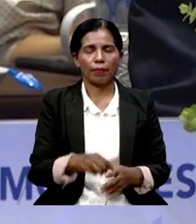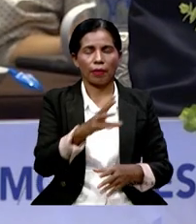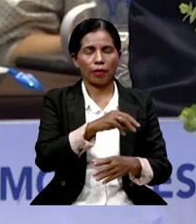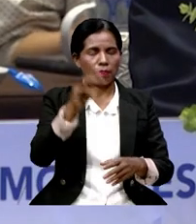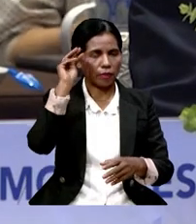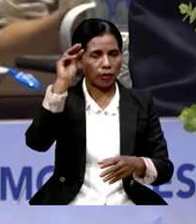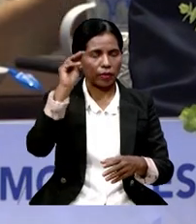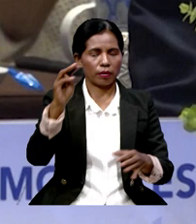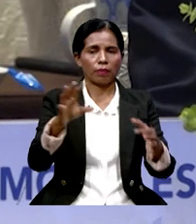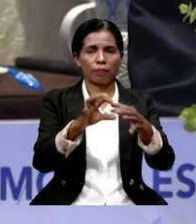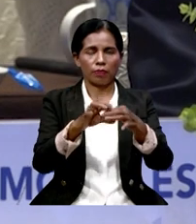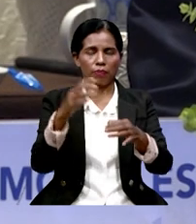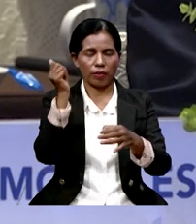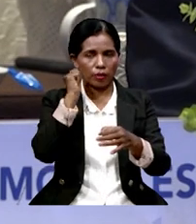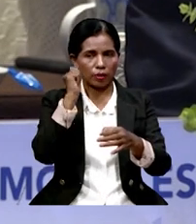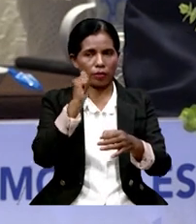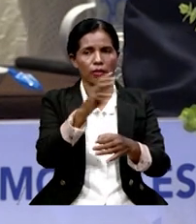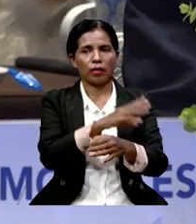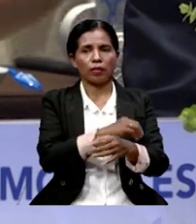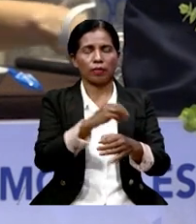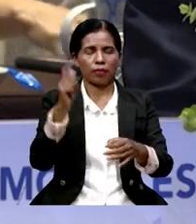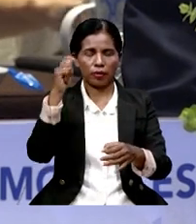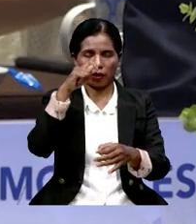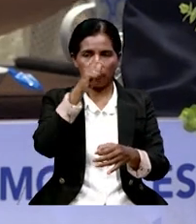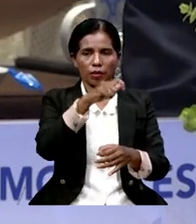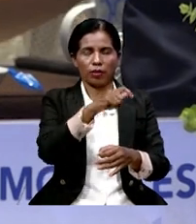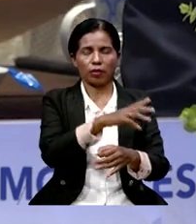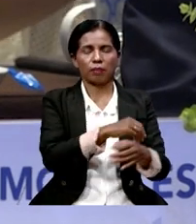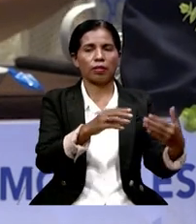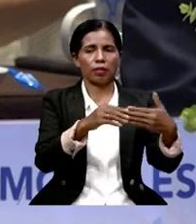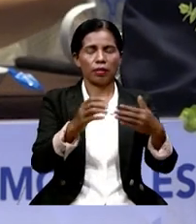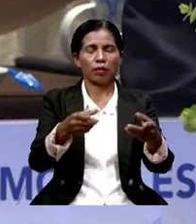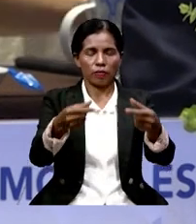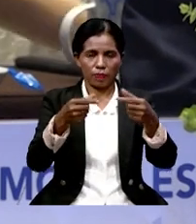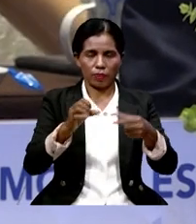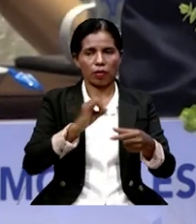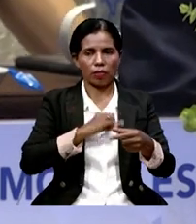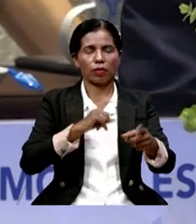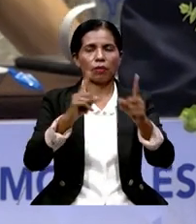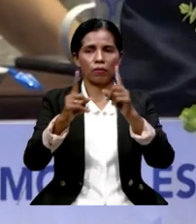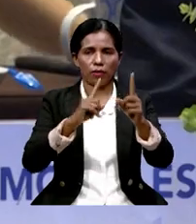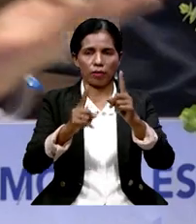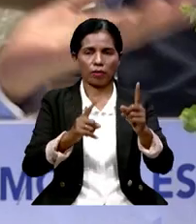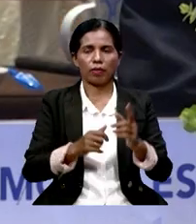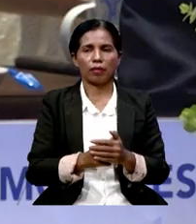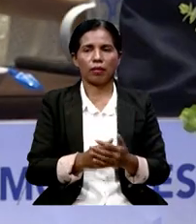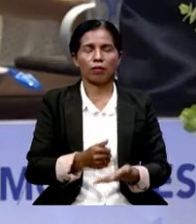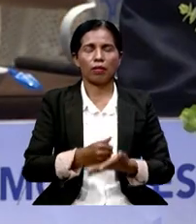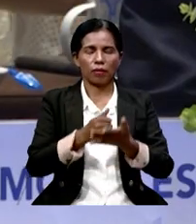Natural Resources and Environment of Kingdom of Thailand, who had invited me and my delegate to attend